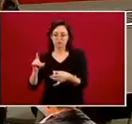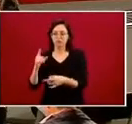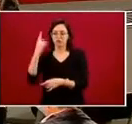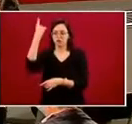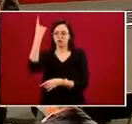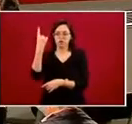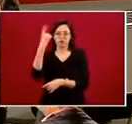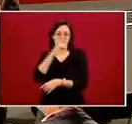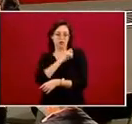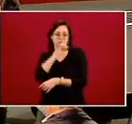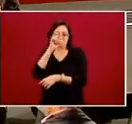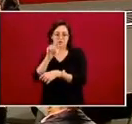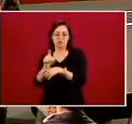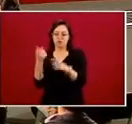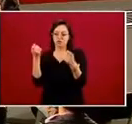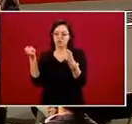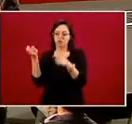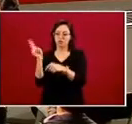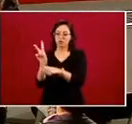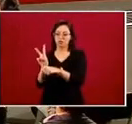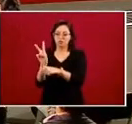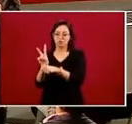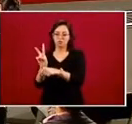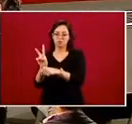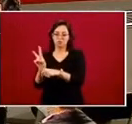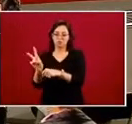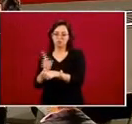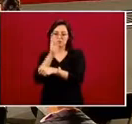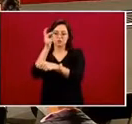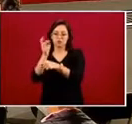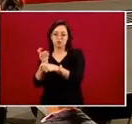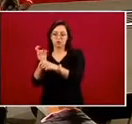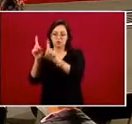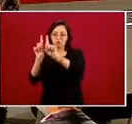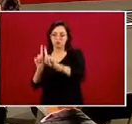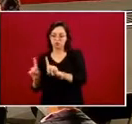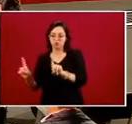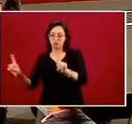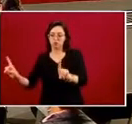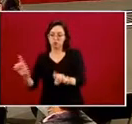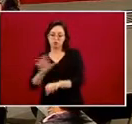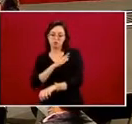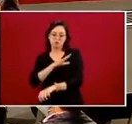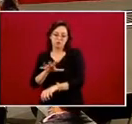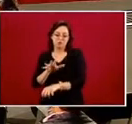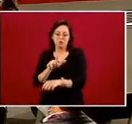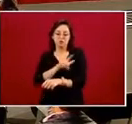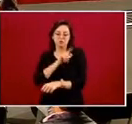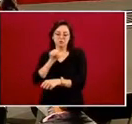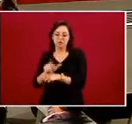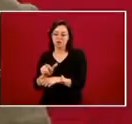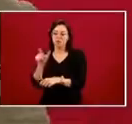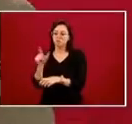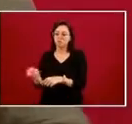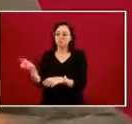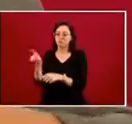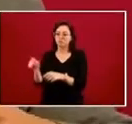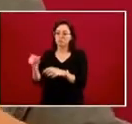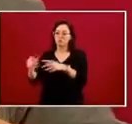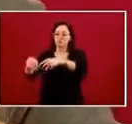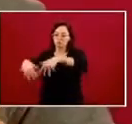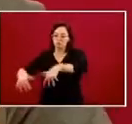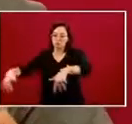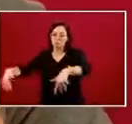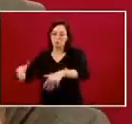we're following a waterfall model or a cascade model that means our